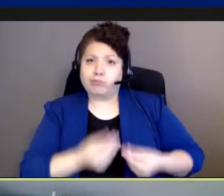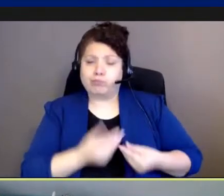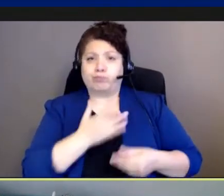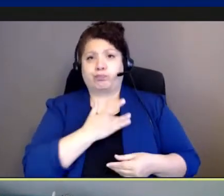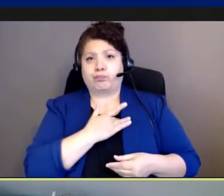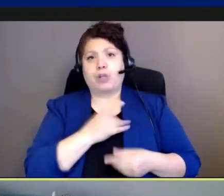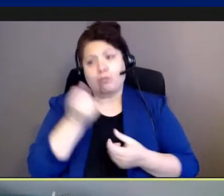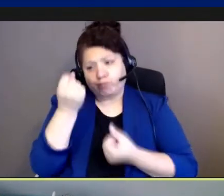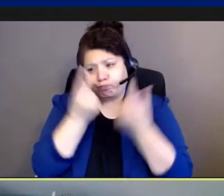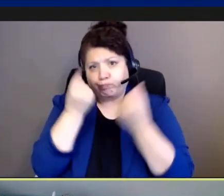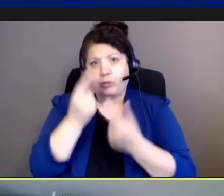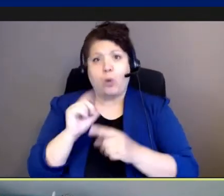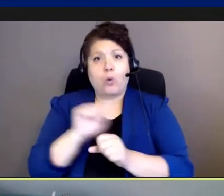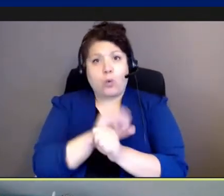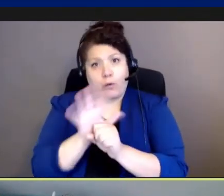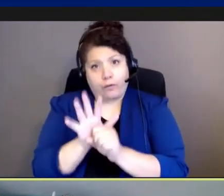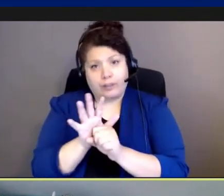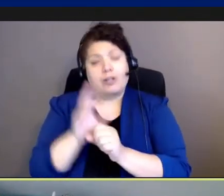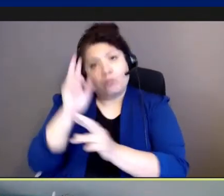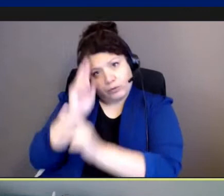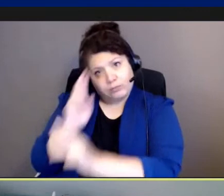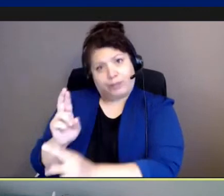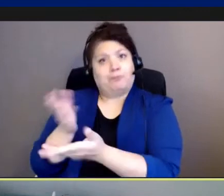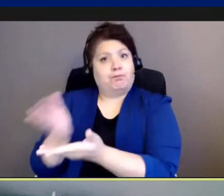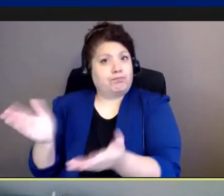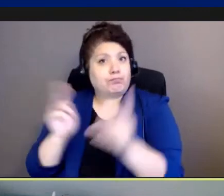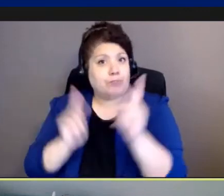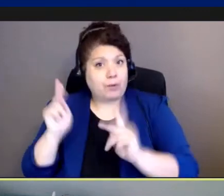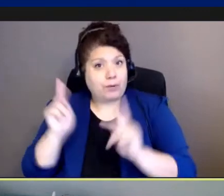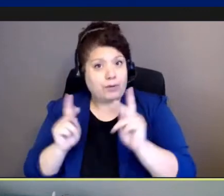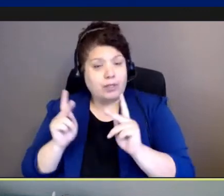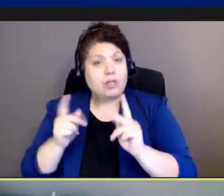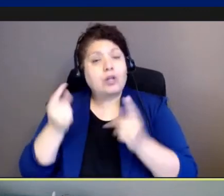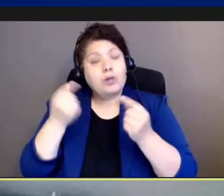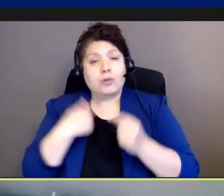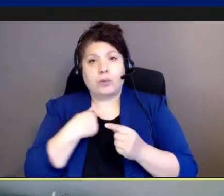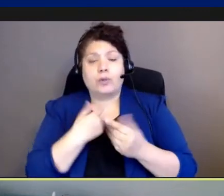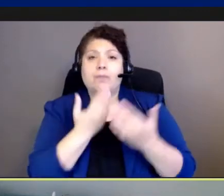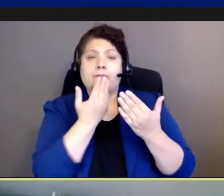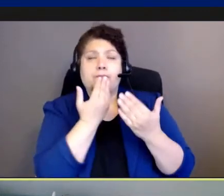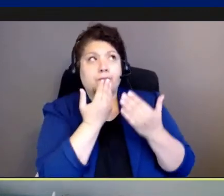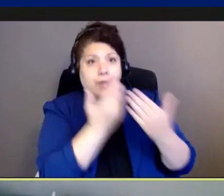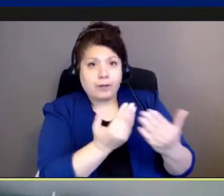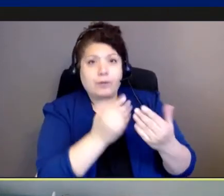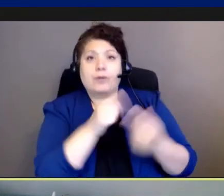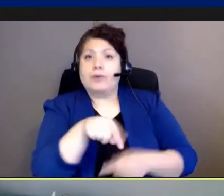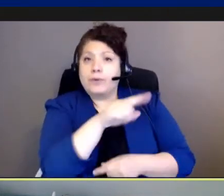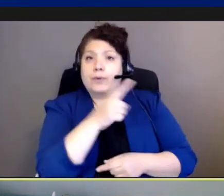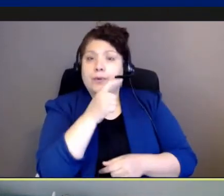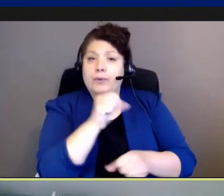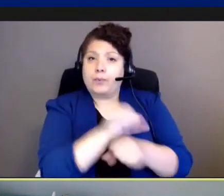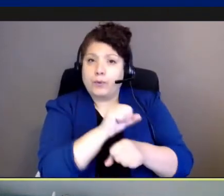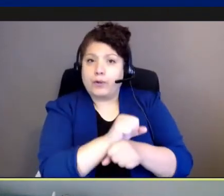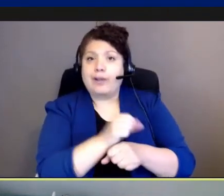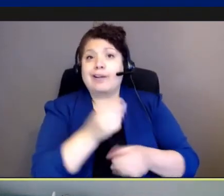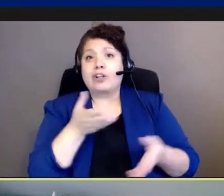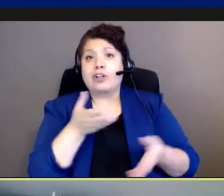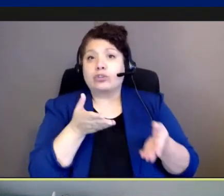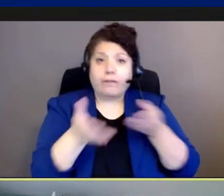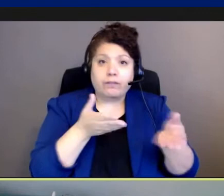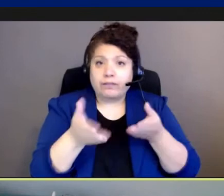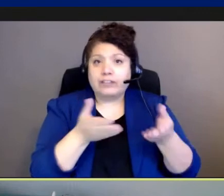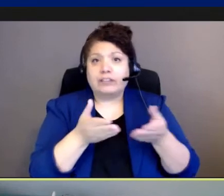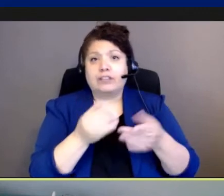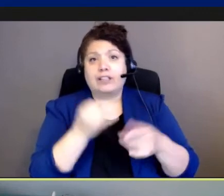season by respecting others and taking an extra moment to say thank you to those working in the service industry. Support,